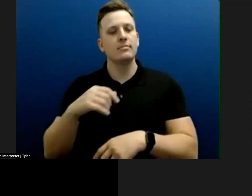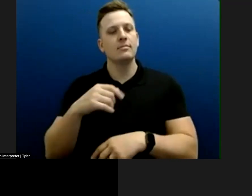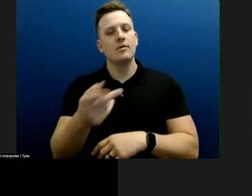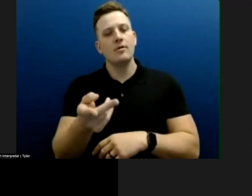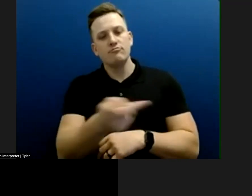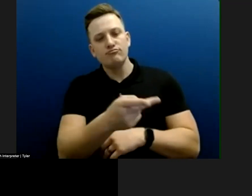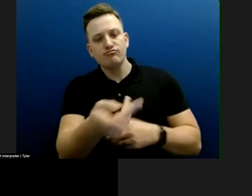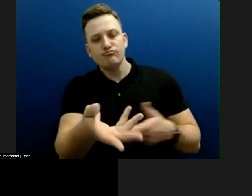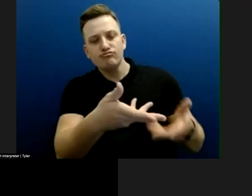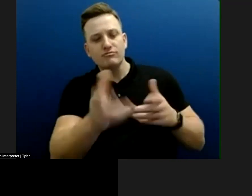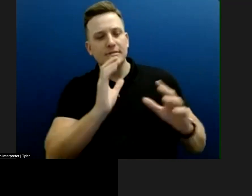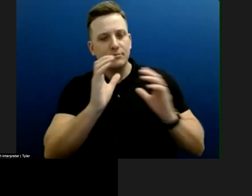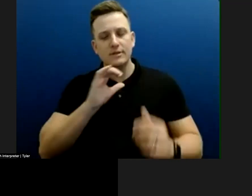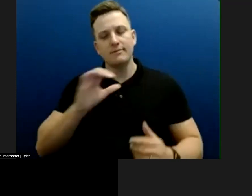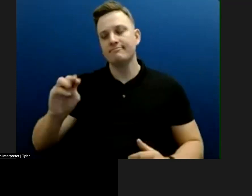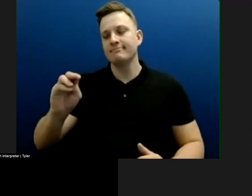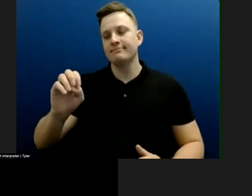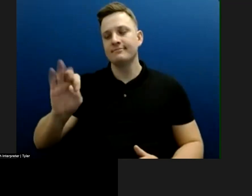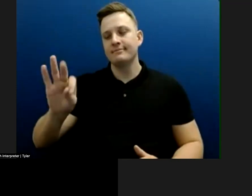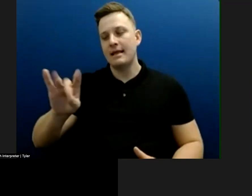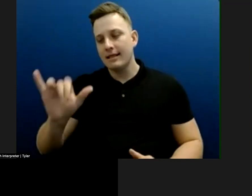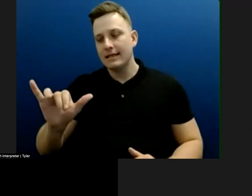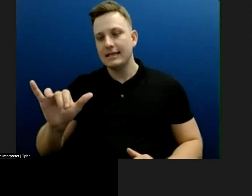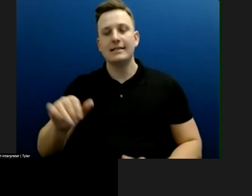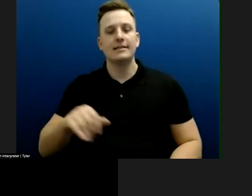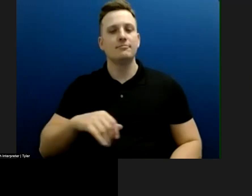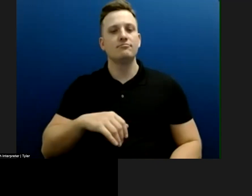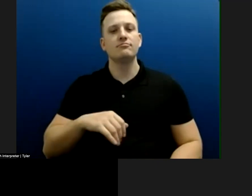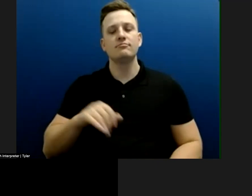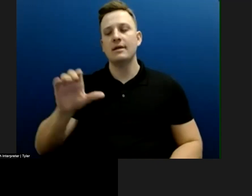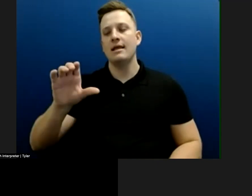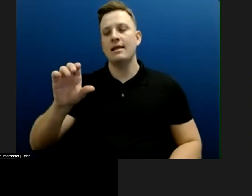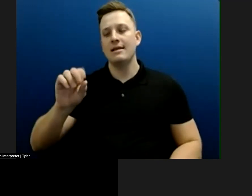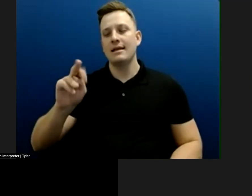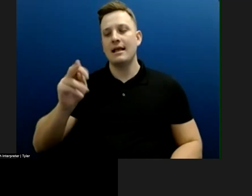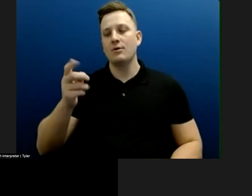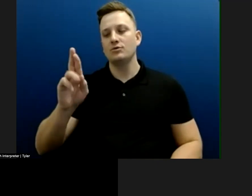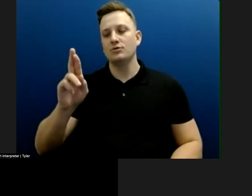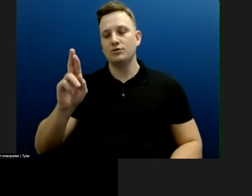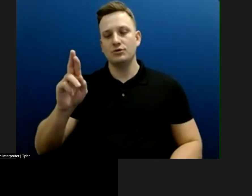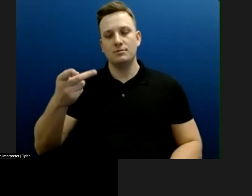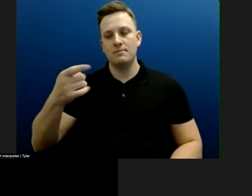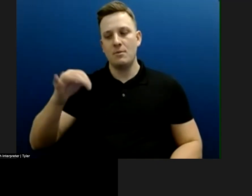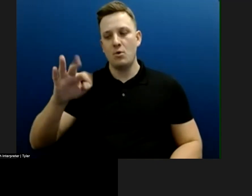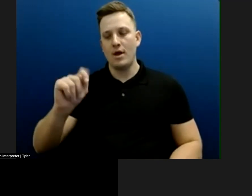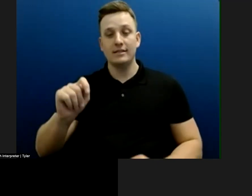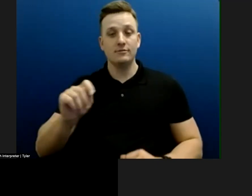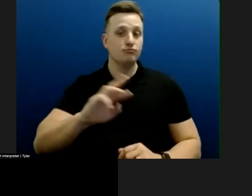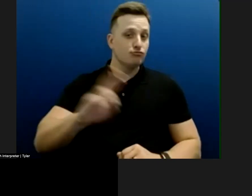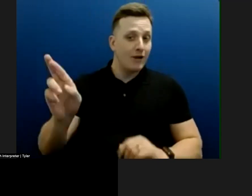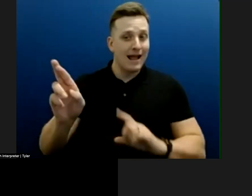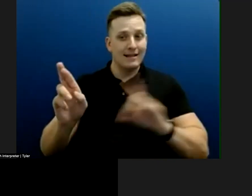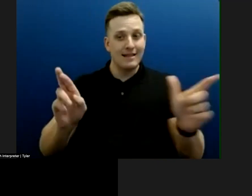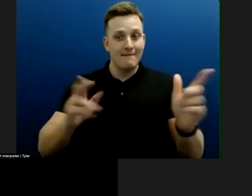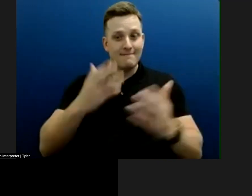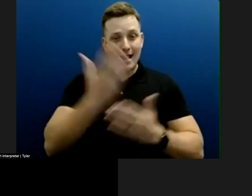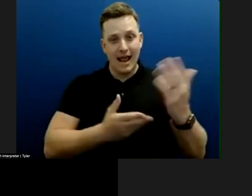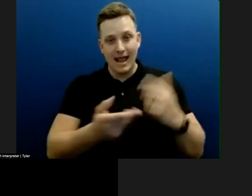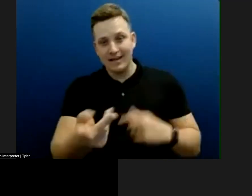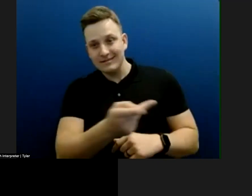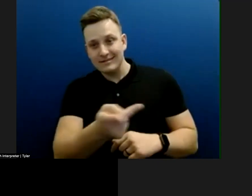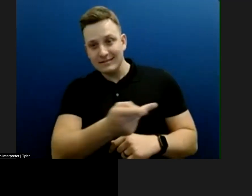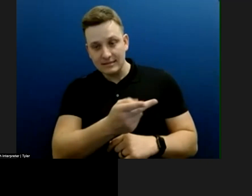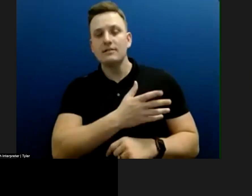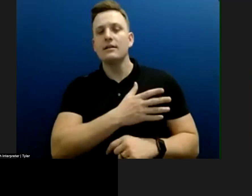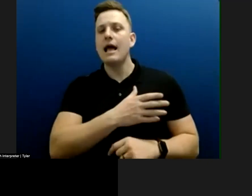counterpoint, the right and the left hand being the main interaction point, but they're also the other connected